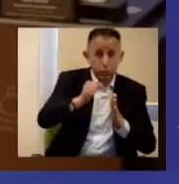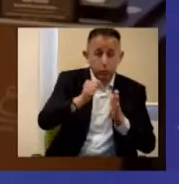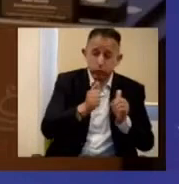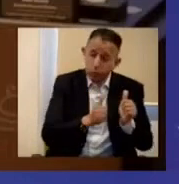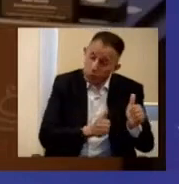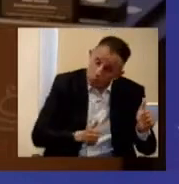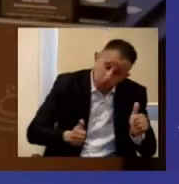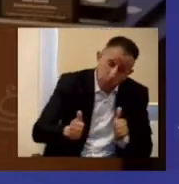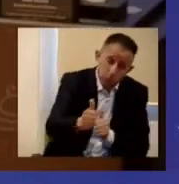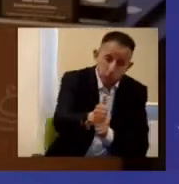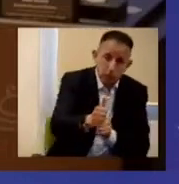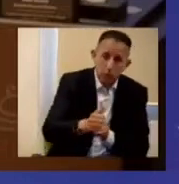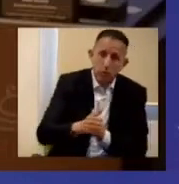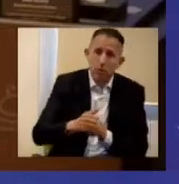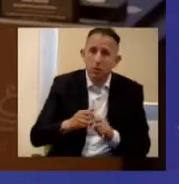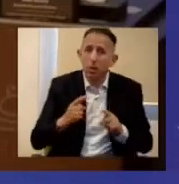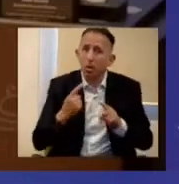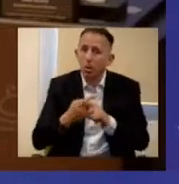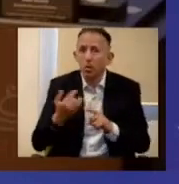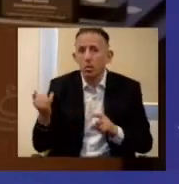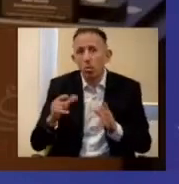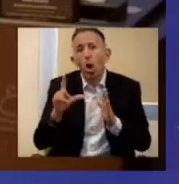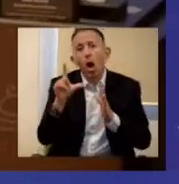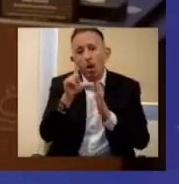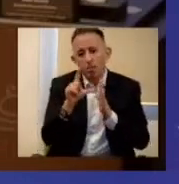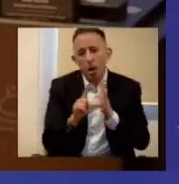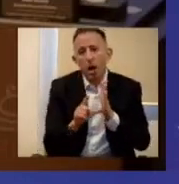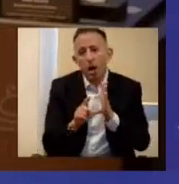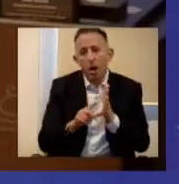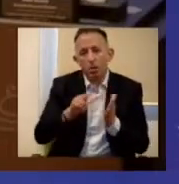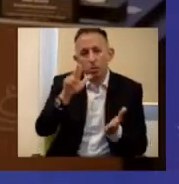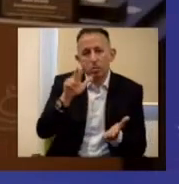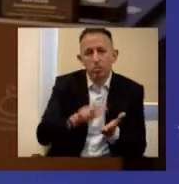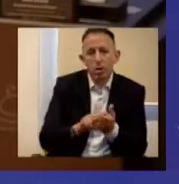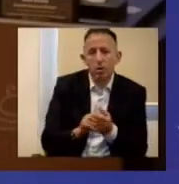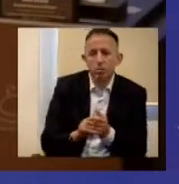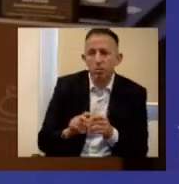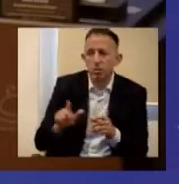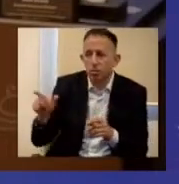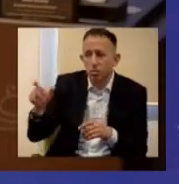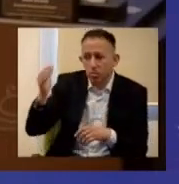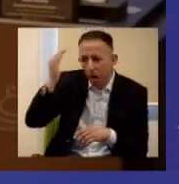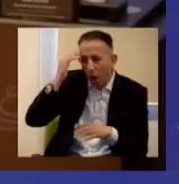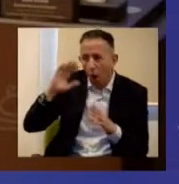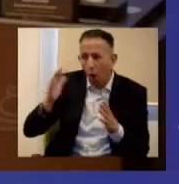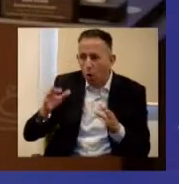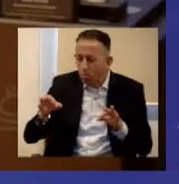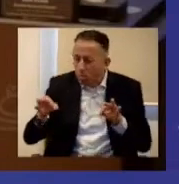make sure we have the right governance on these innovations, and who should be involved